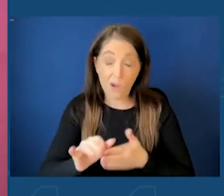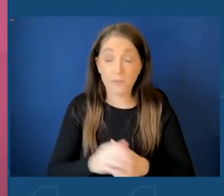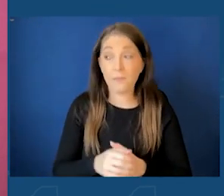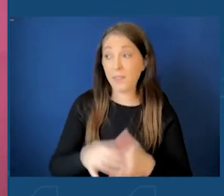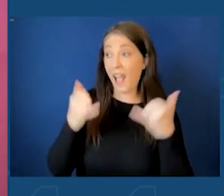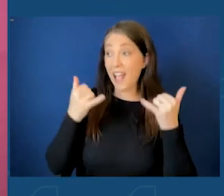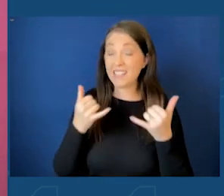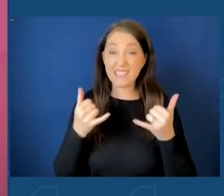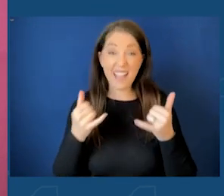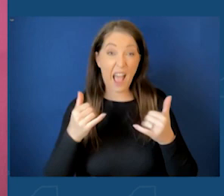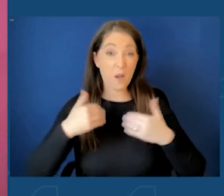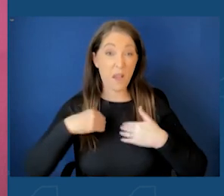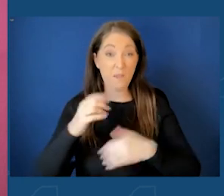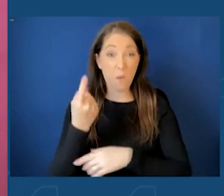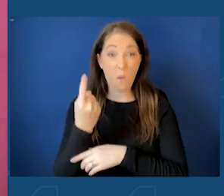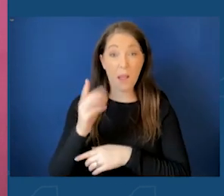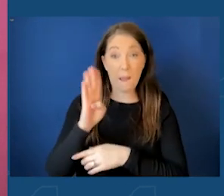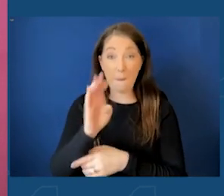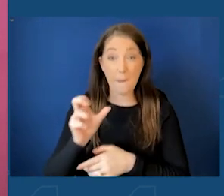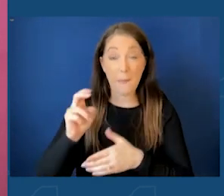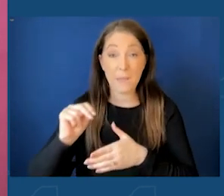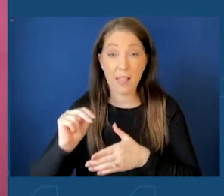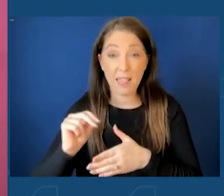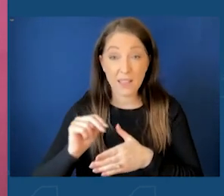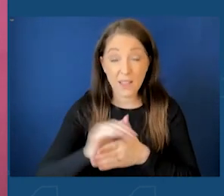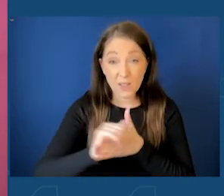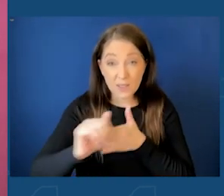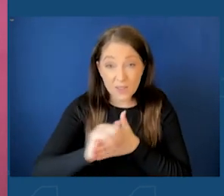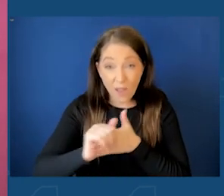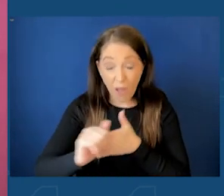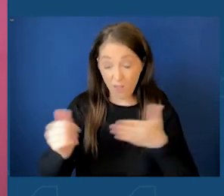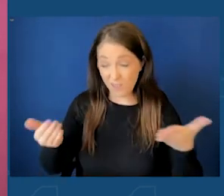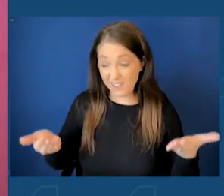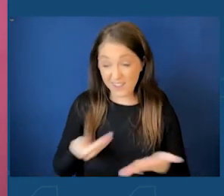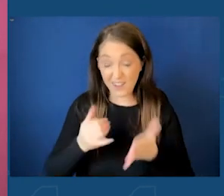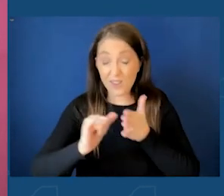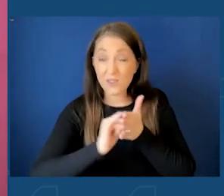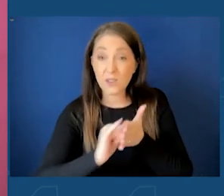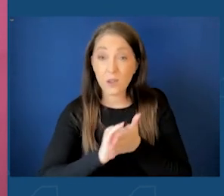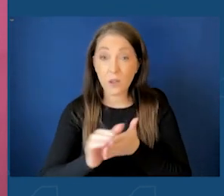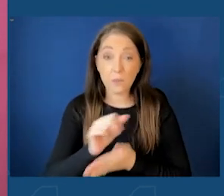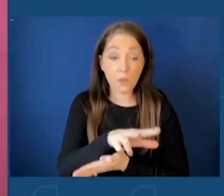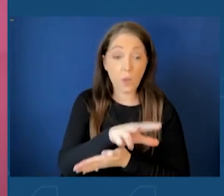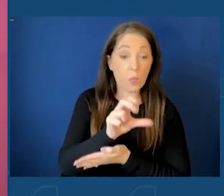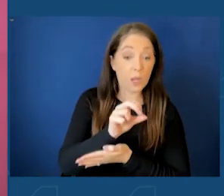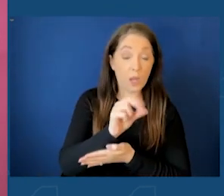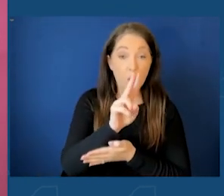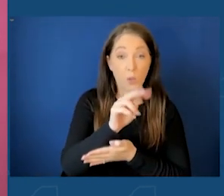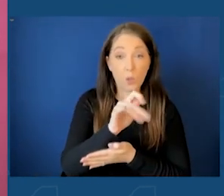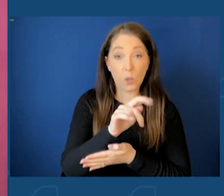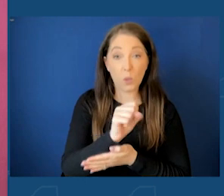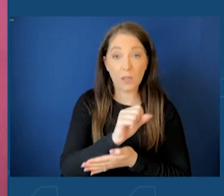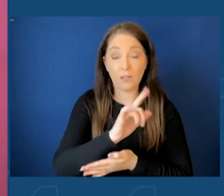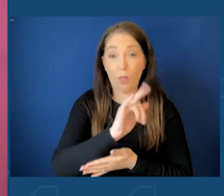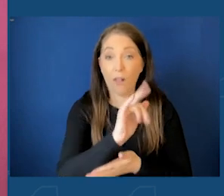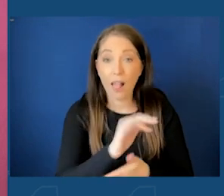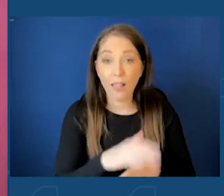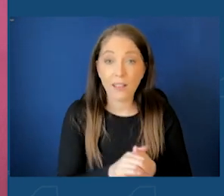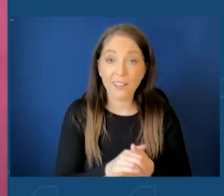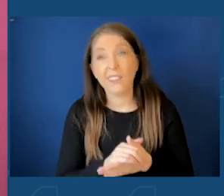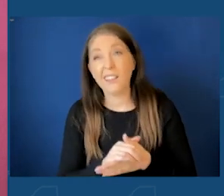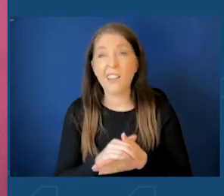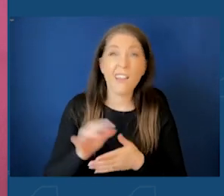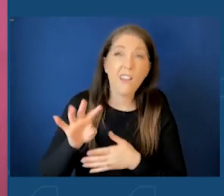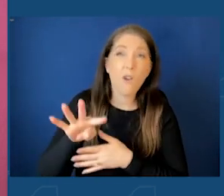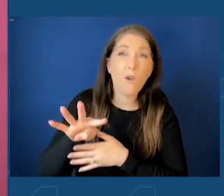about $1 billion being developed in your great state, from 300 units to Long Island, about $400